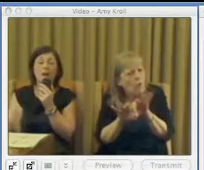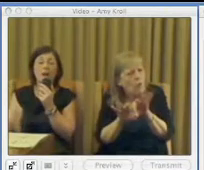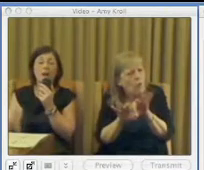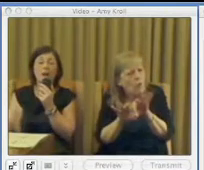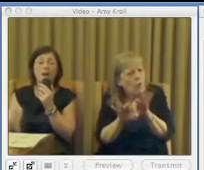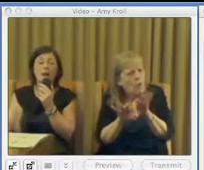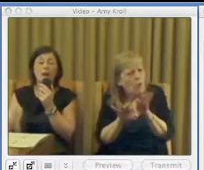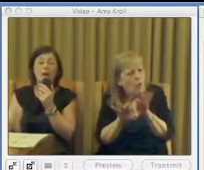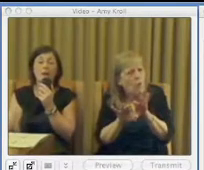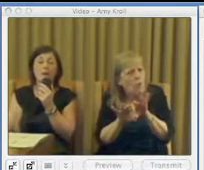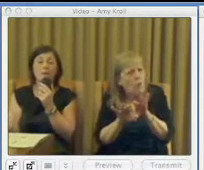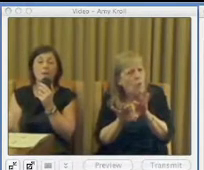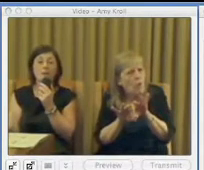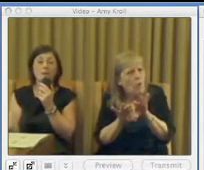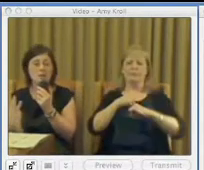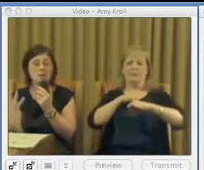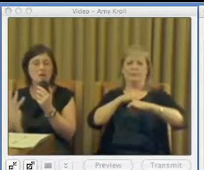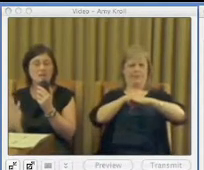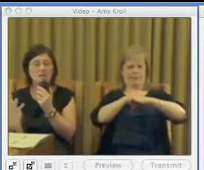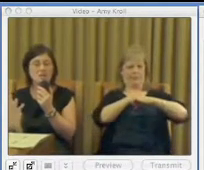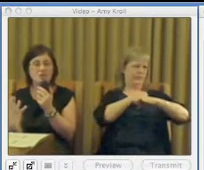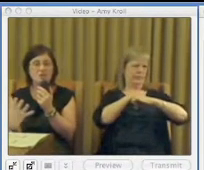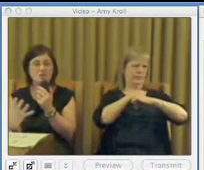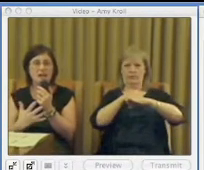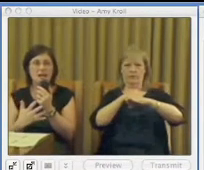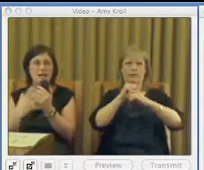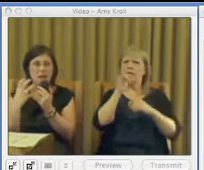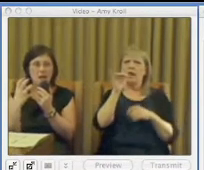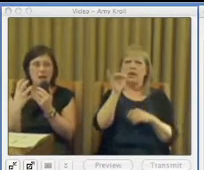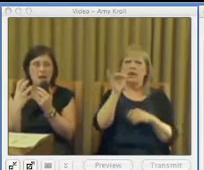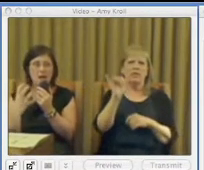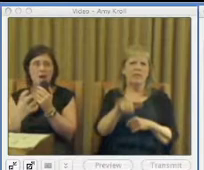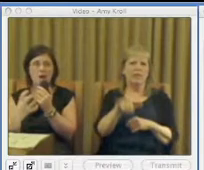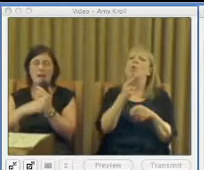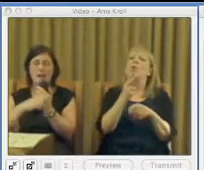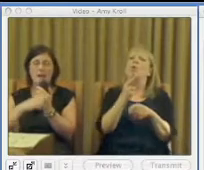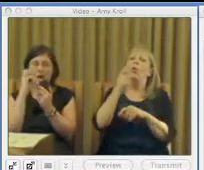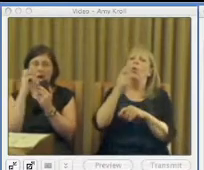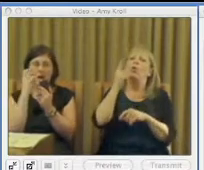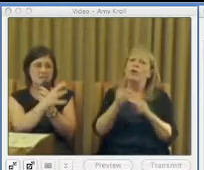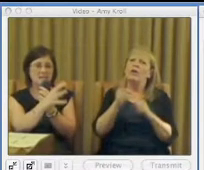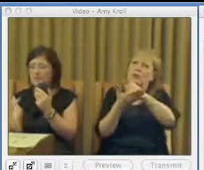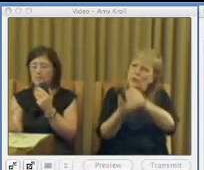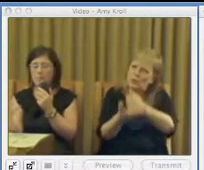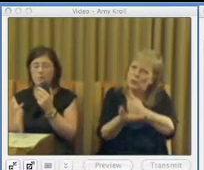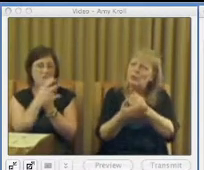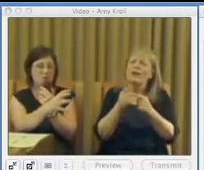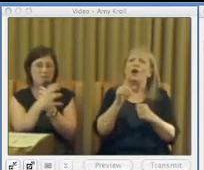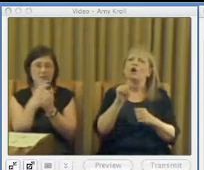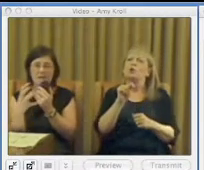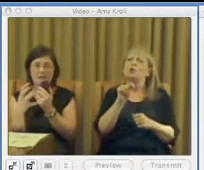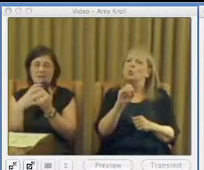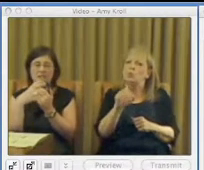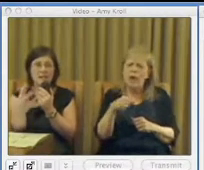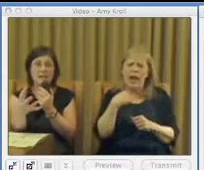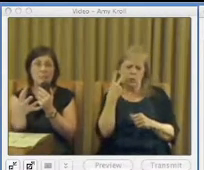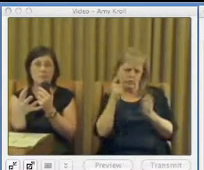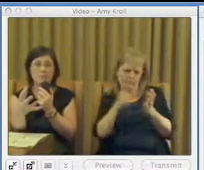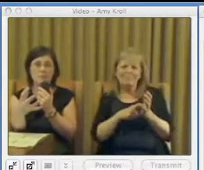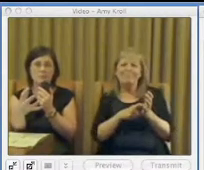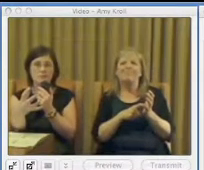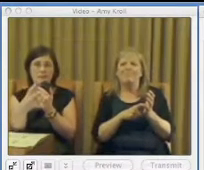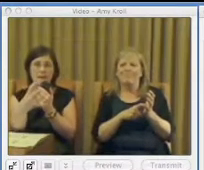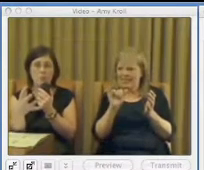of set of rules that you hide behind. You use it as a tool to assist you to say, okay, I can see that in